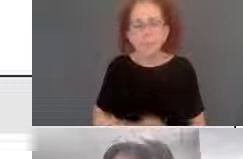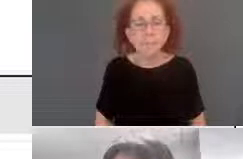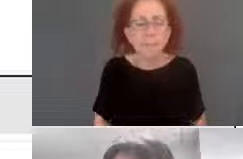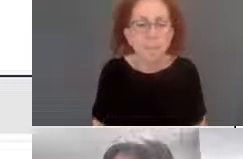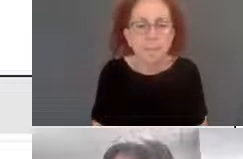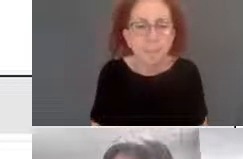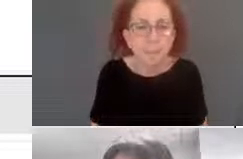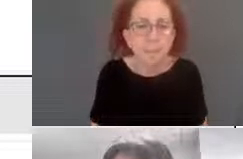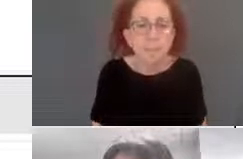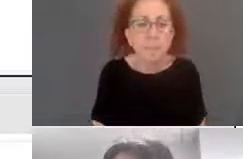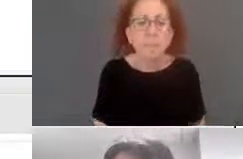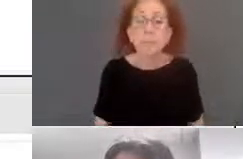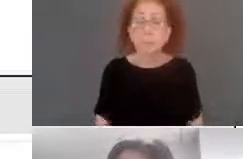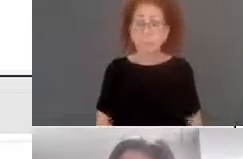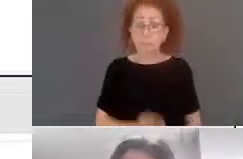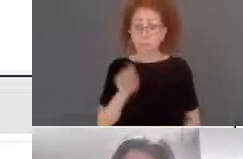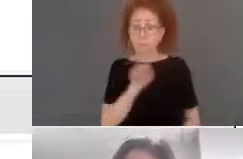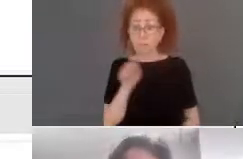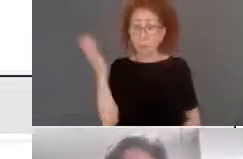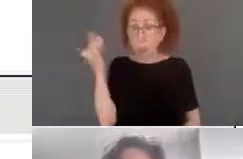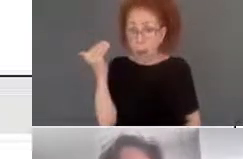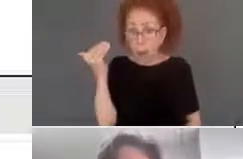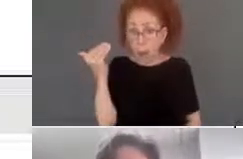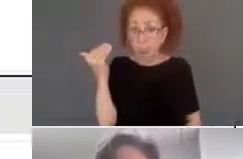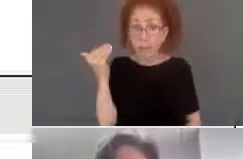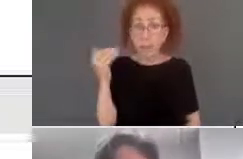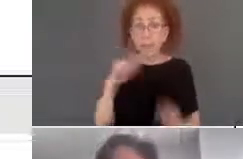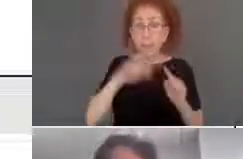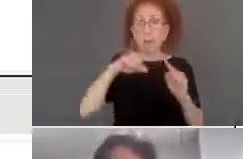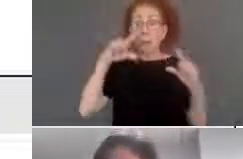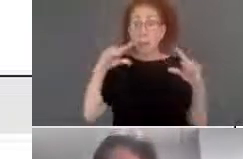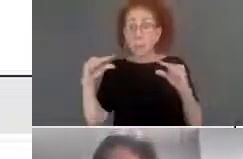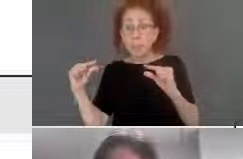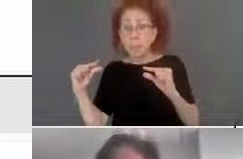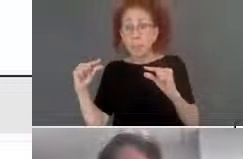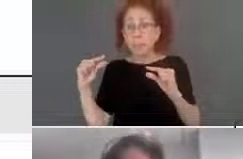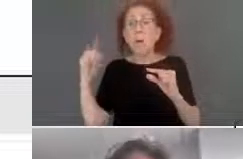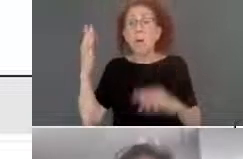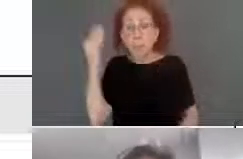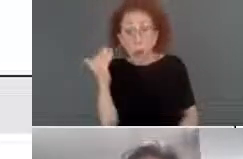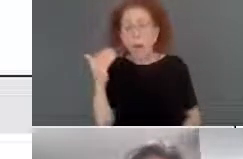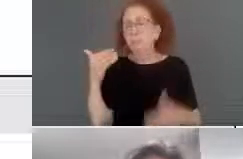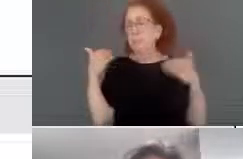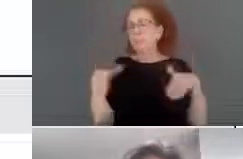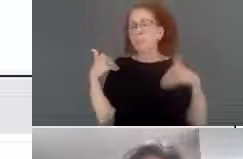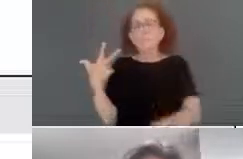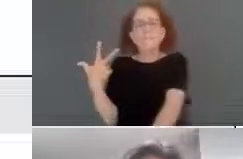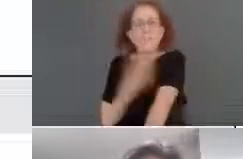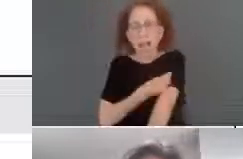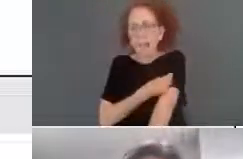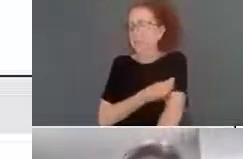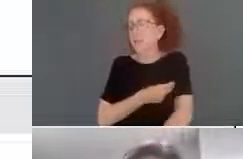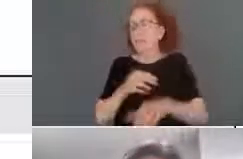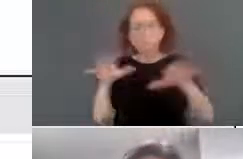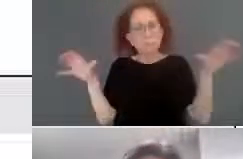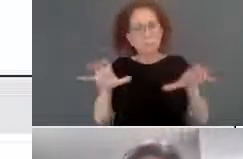And we can attribute that to all the great work that we've, the vaccination rates in